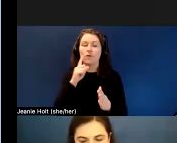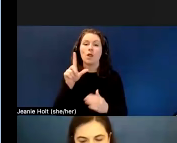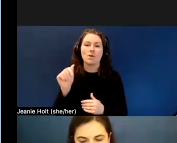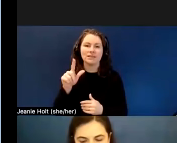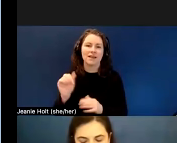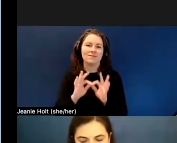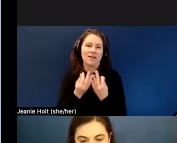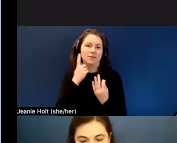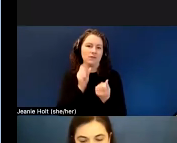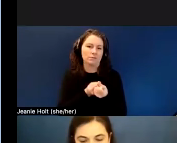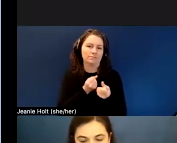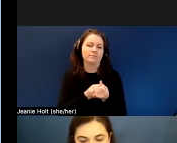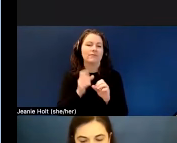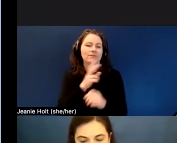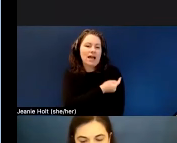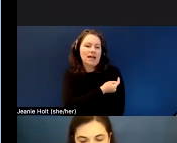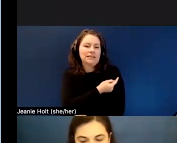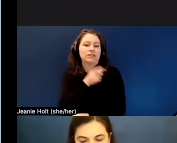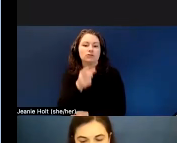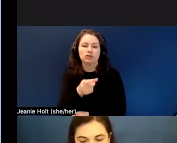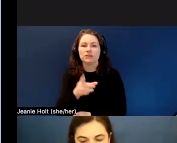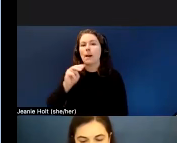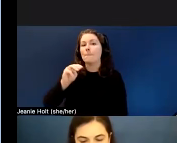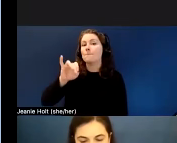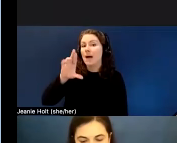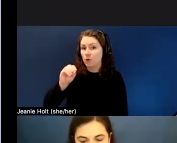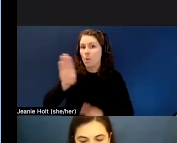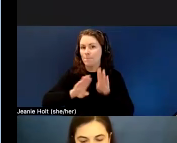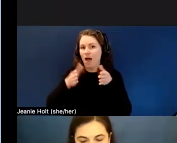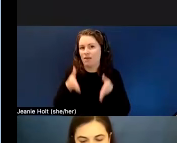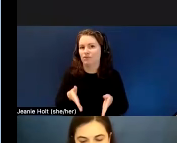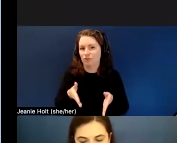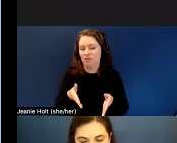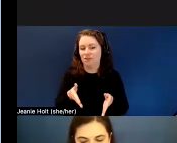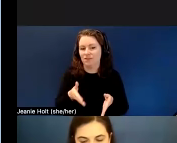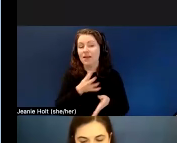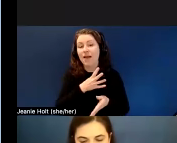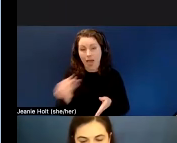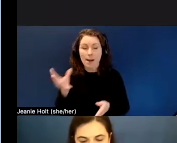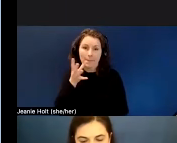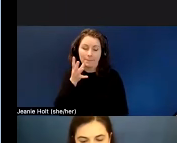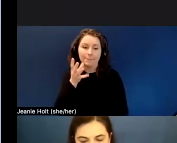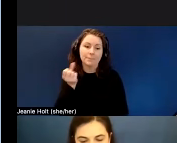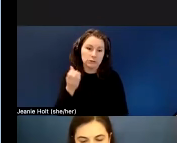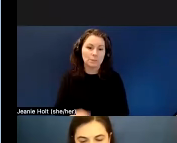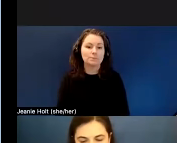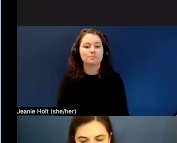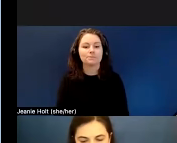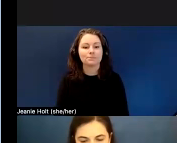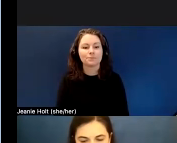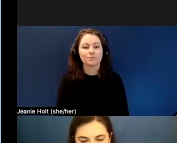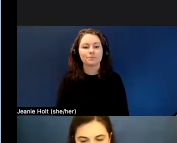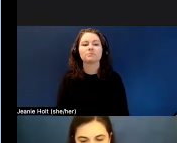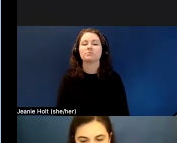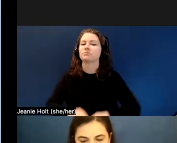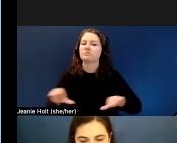for Vaccines. She is a microbiologist and parent. So we did local